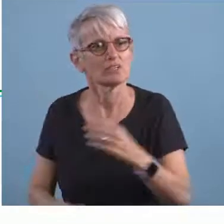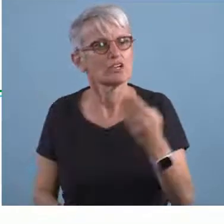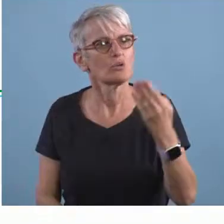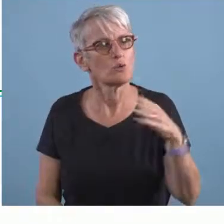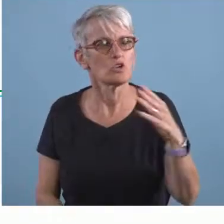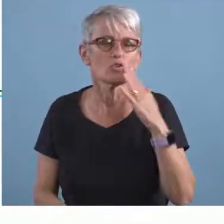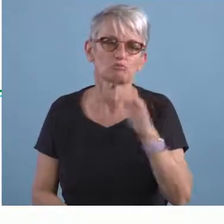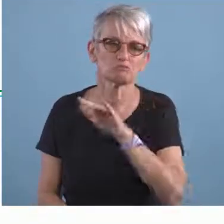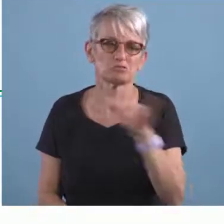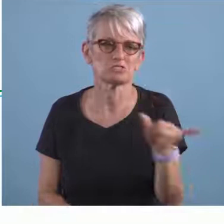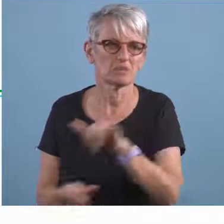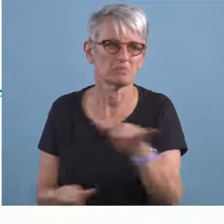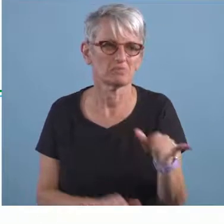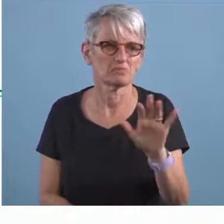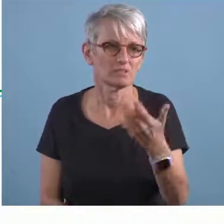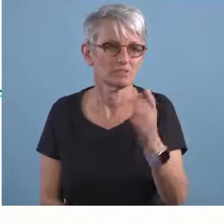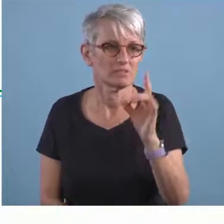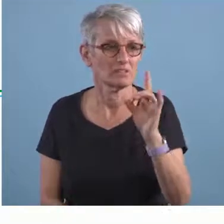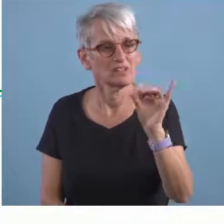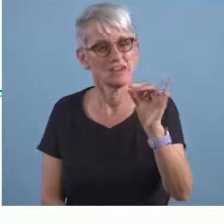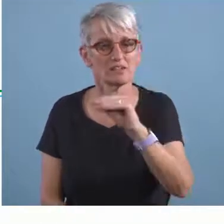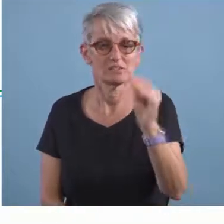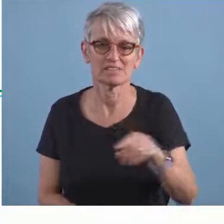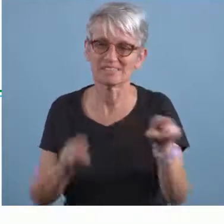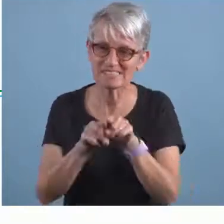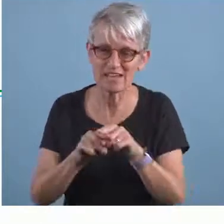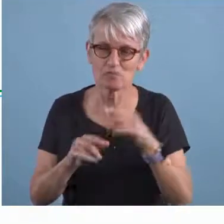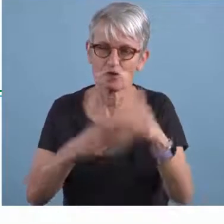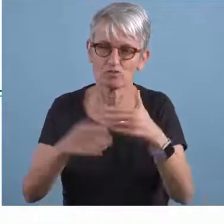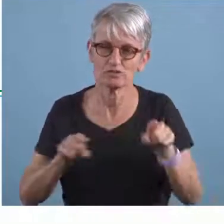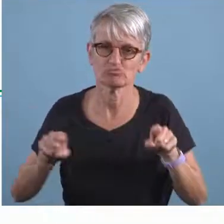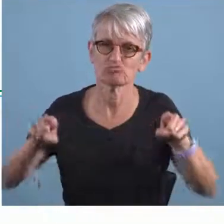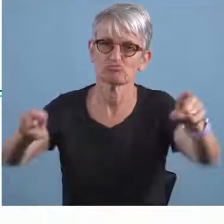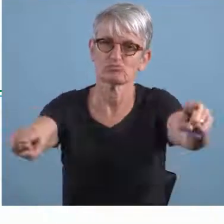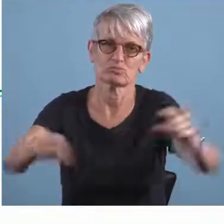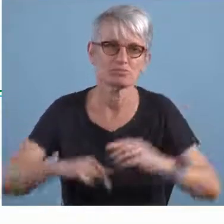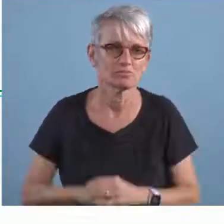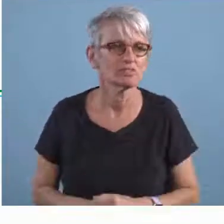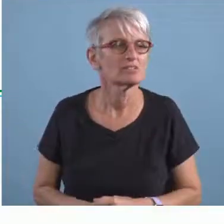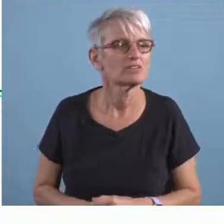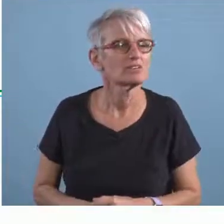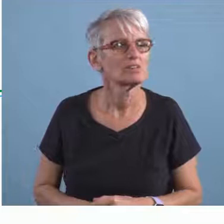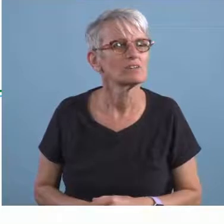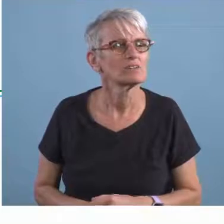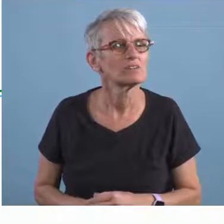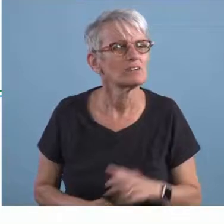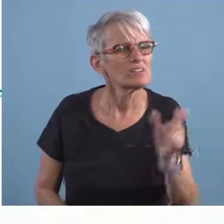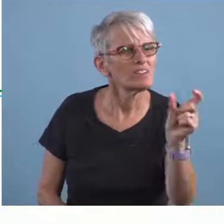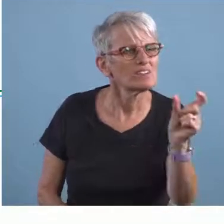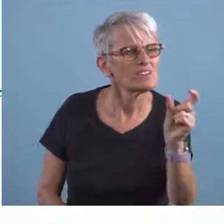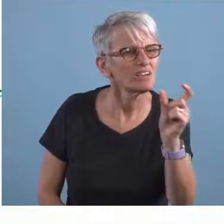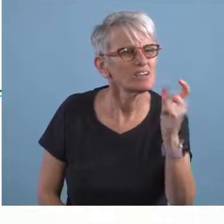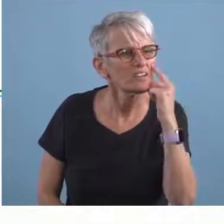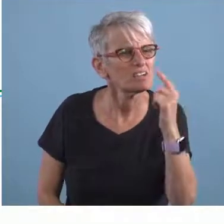that's 80%. Make the same amount of progress. And we have, what's the percentage there that think they